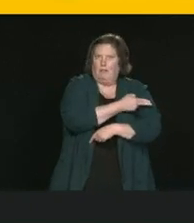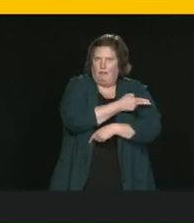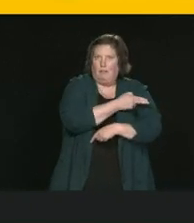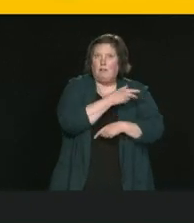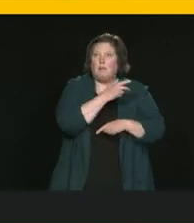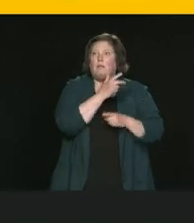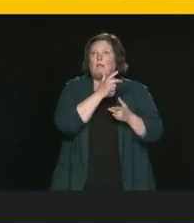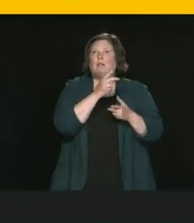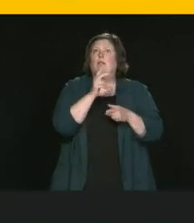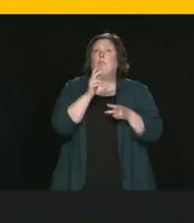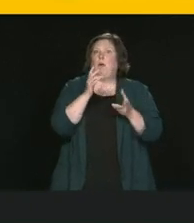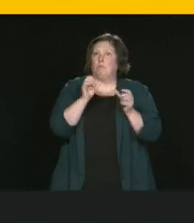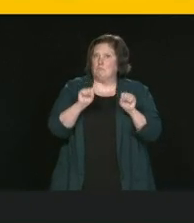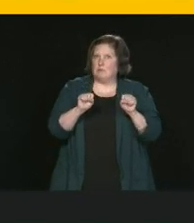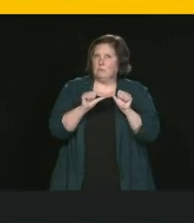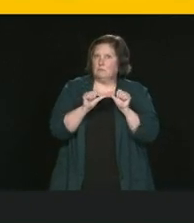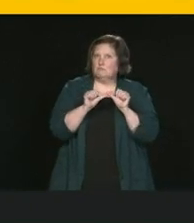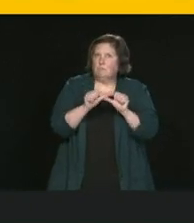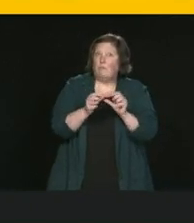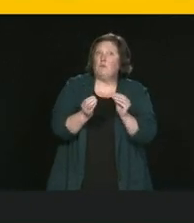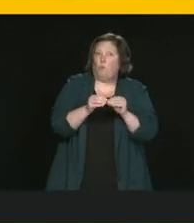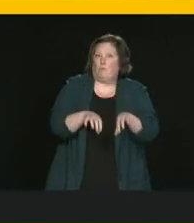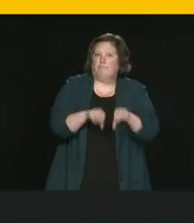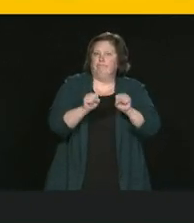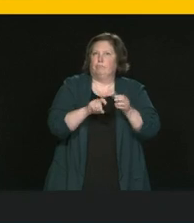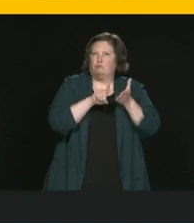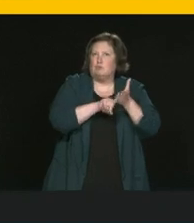research. Science evolves. One single study